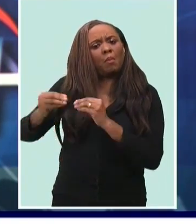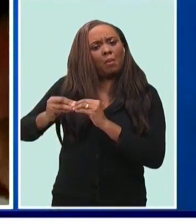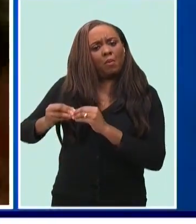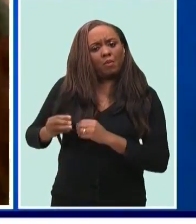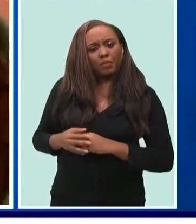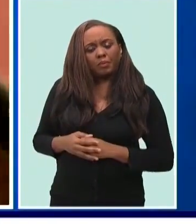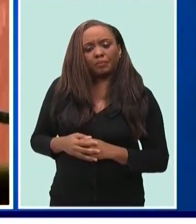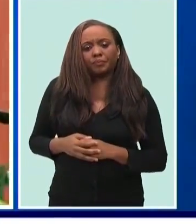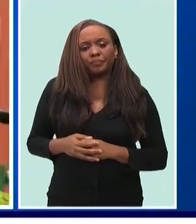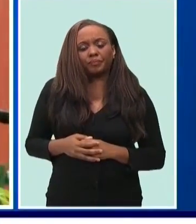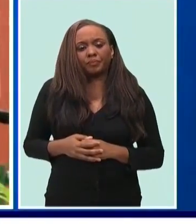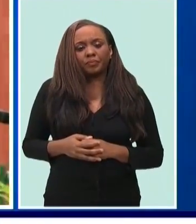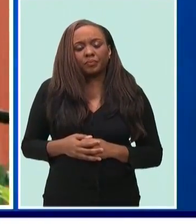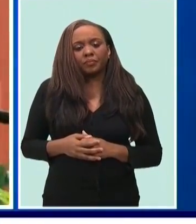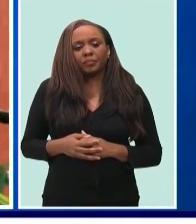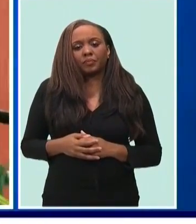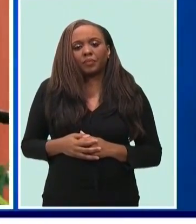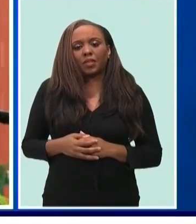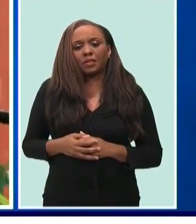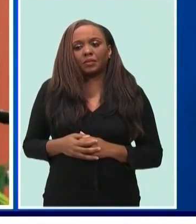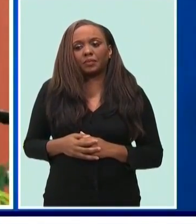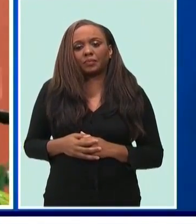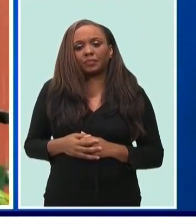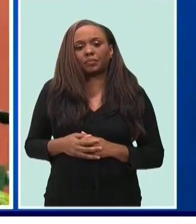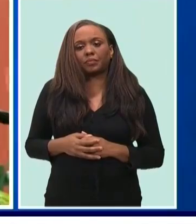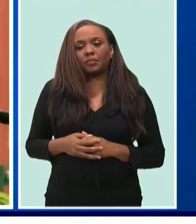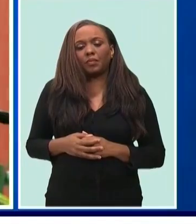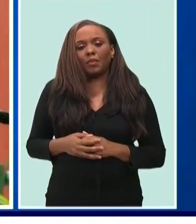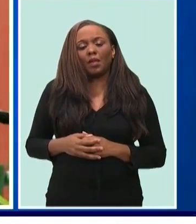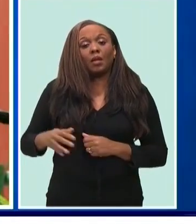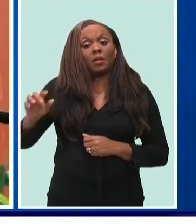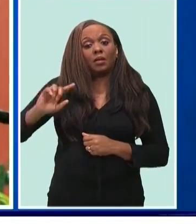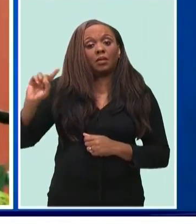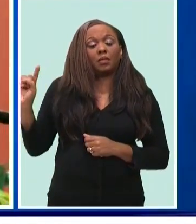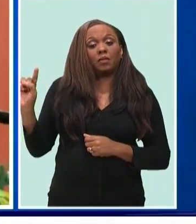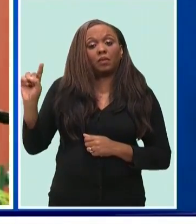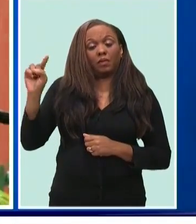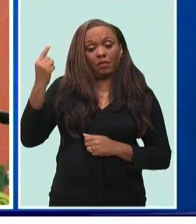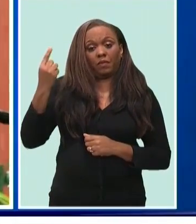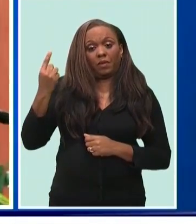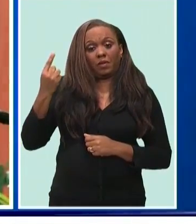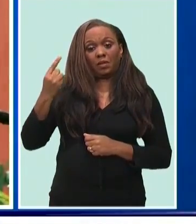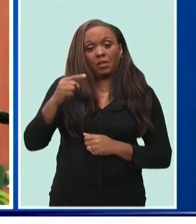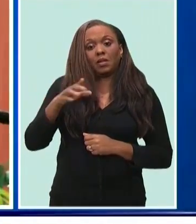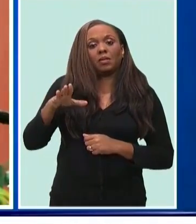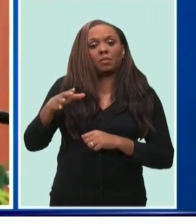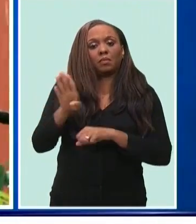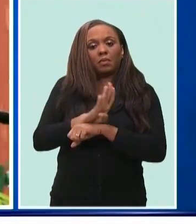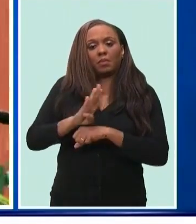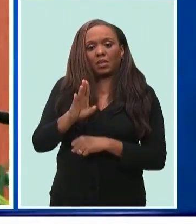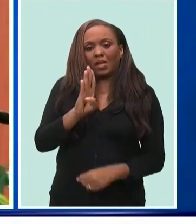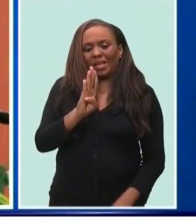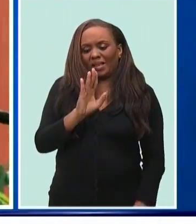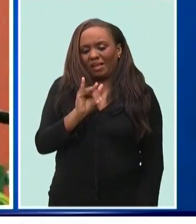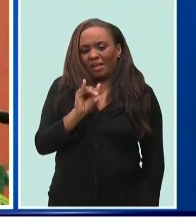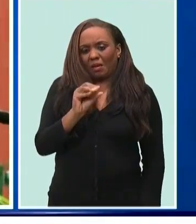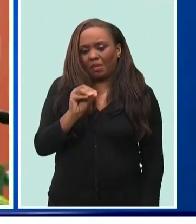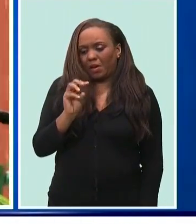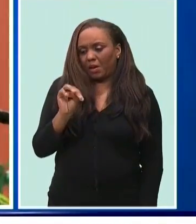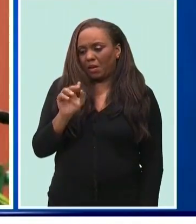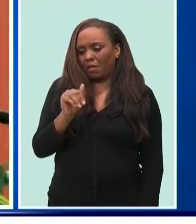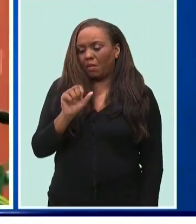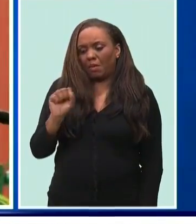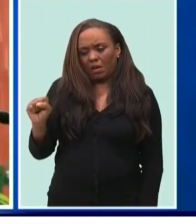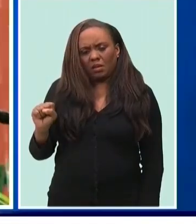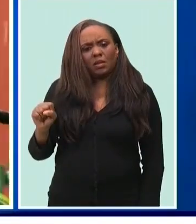The first claim on the country's biomass cannot be foreign investors, of whom we